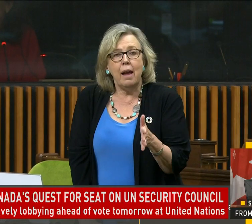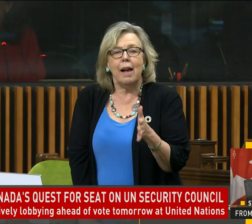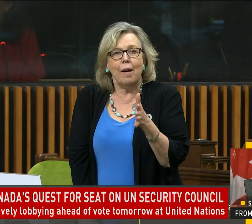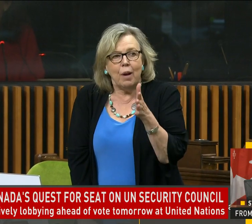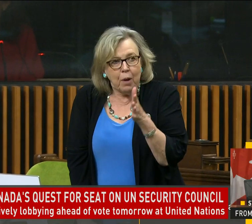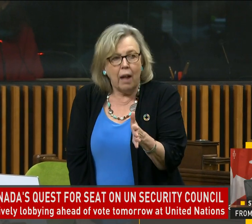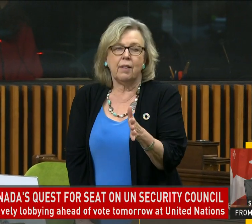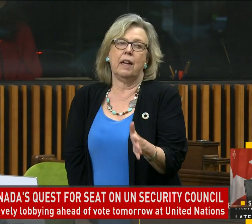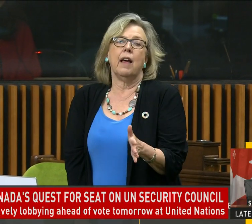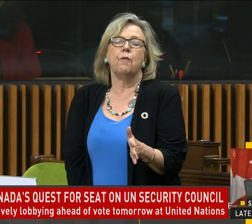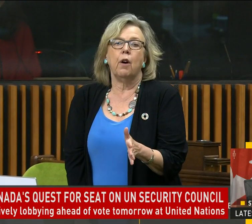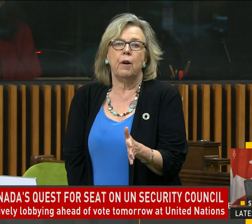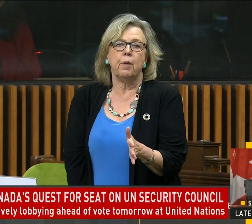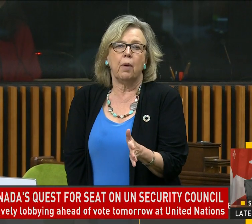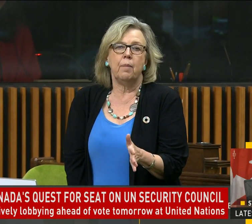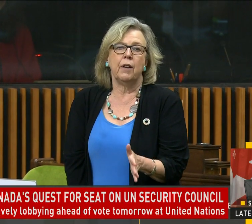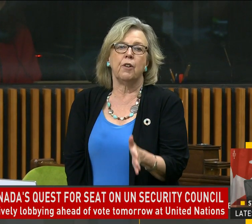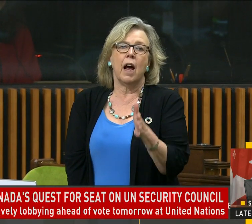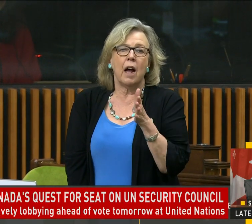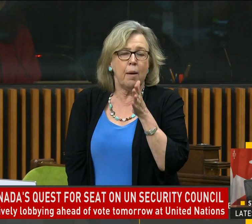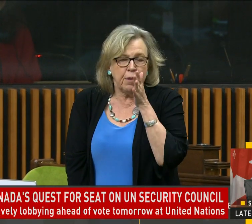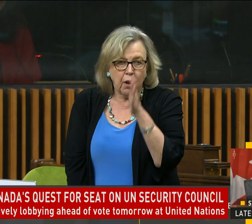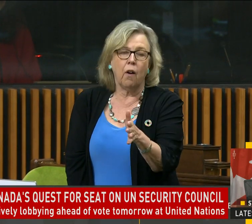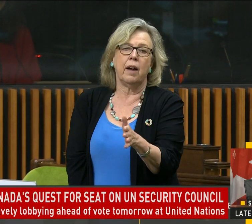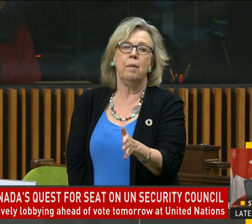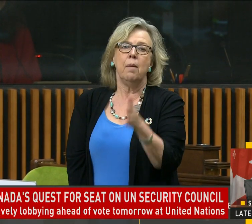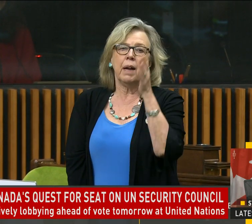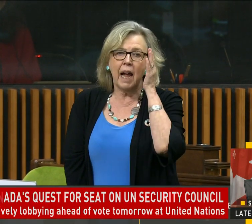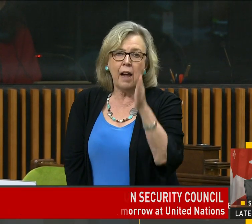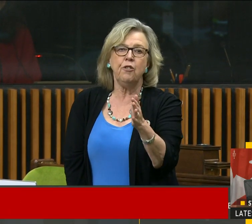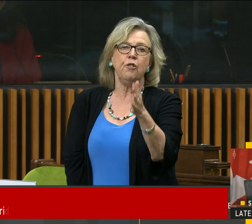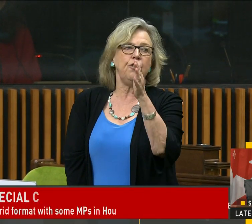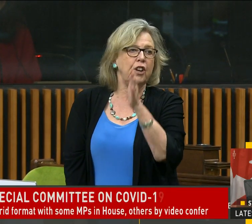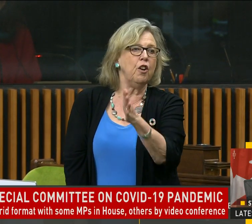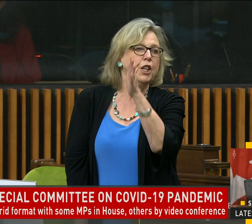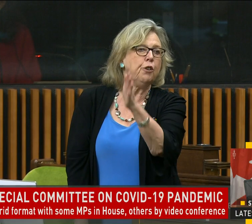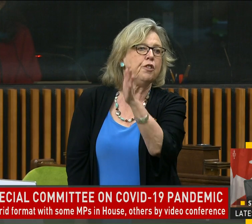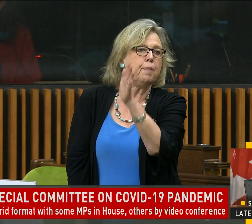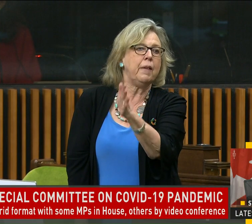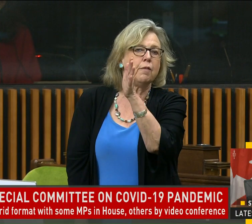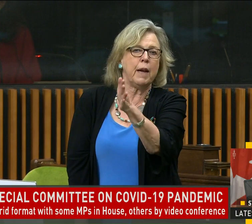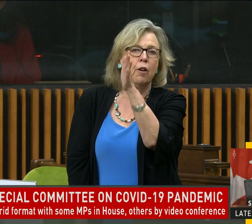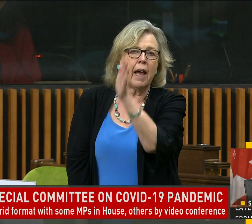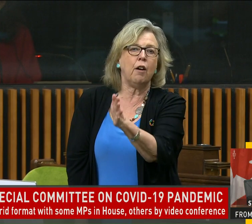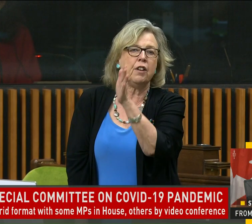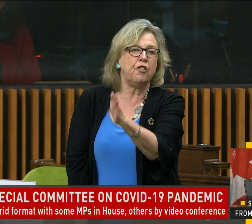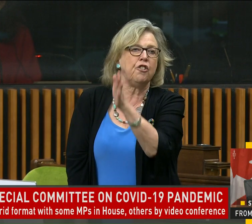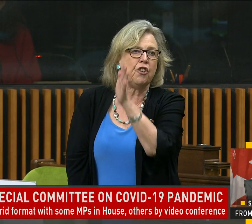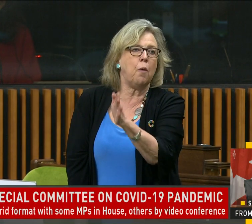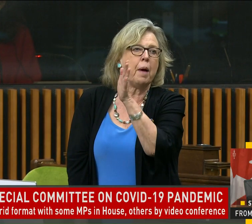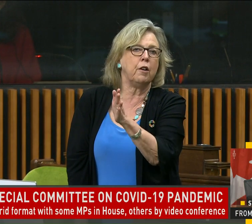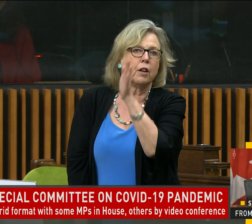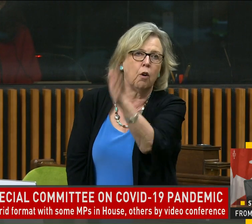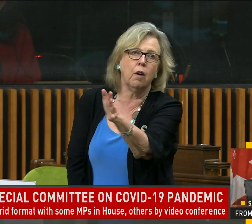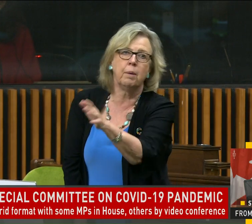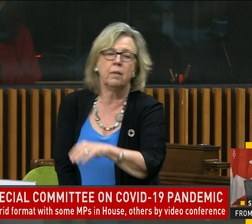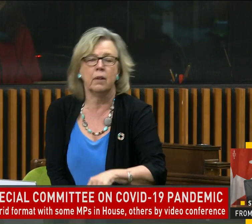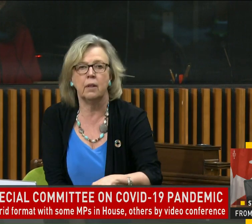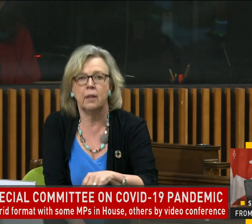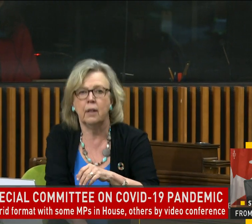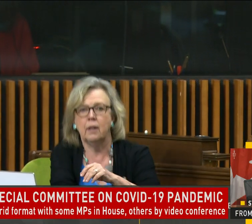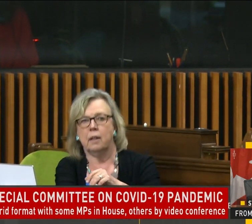but I am not sitting that far away from the Prime Minister, and I'm sorry, but Andrew Scheer used to be the Speaker of the House. He should show better